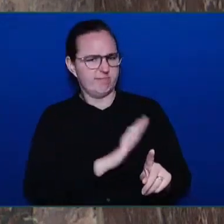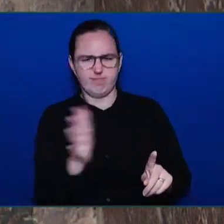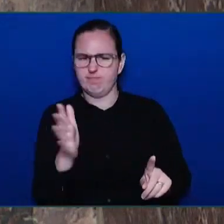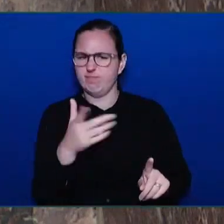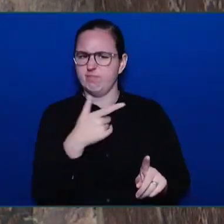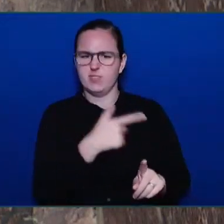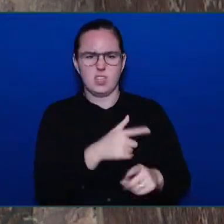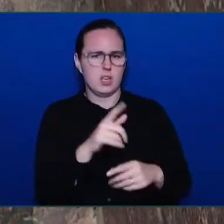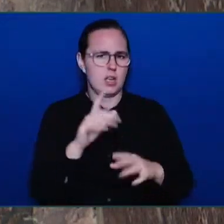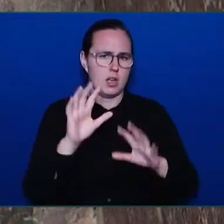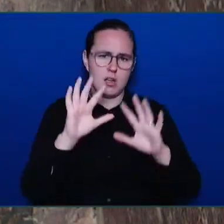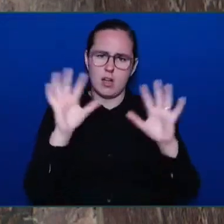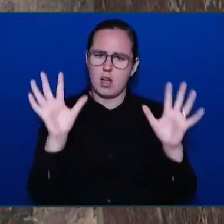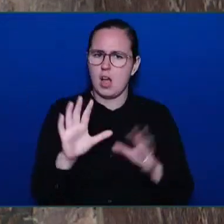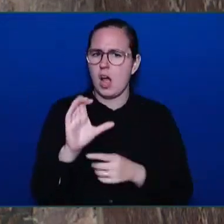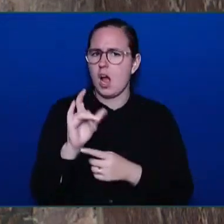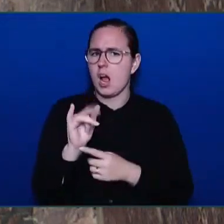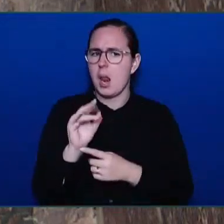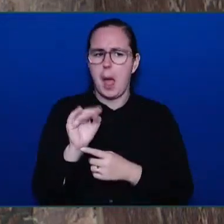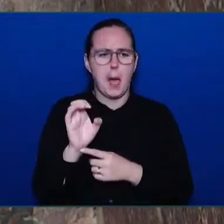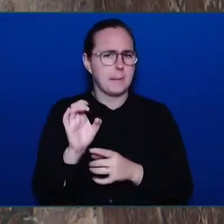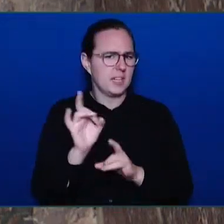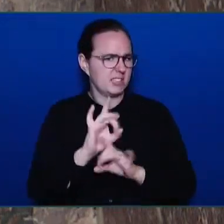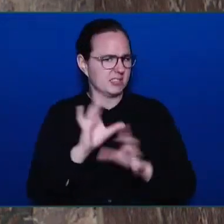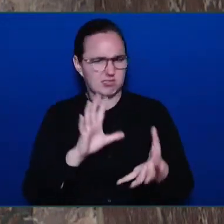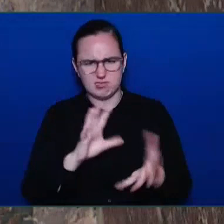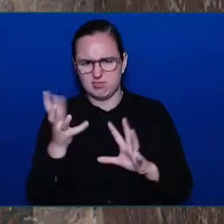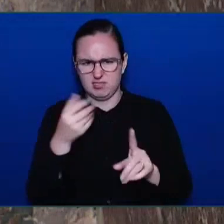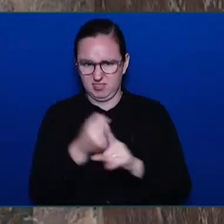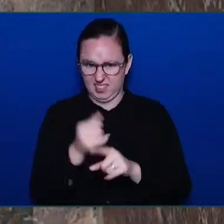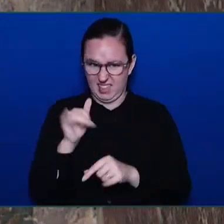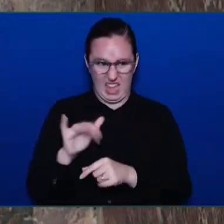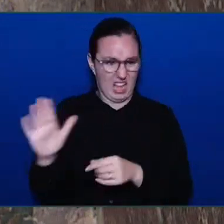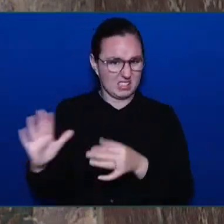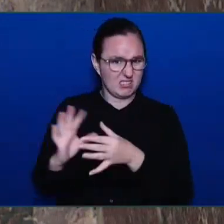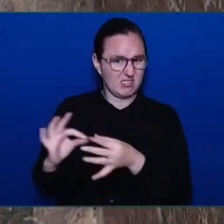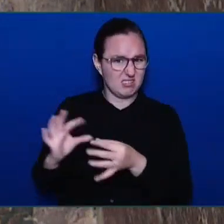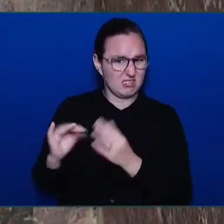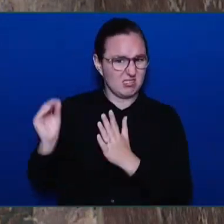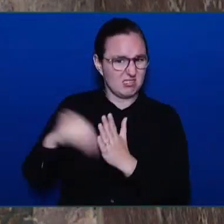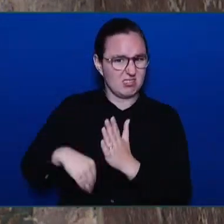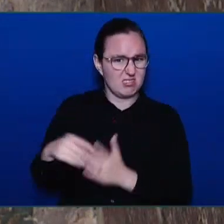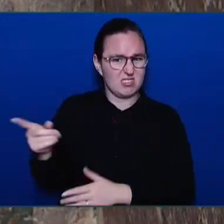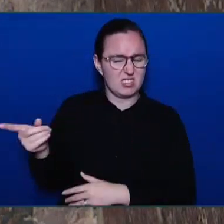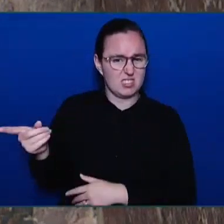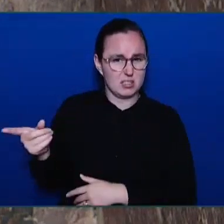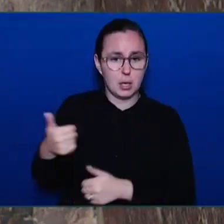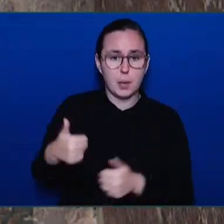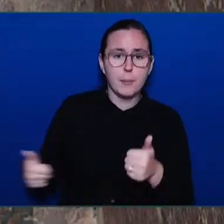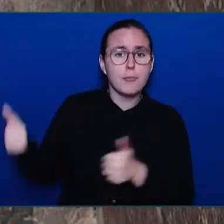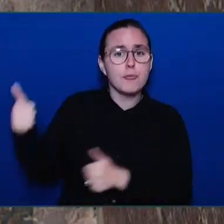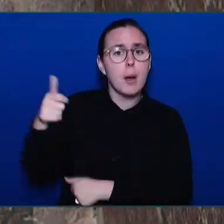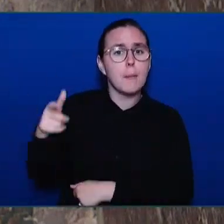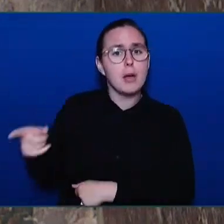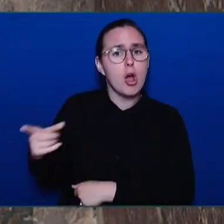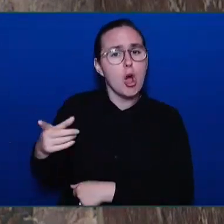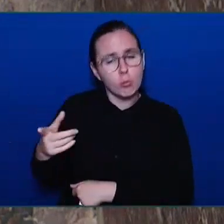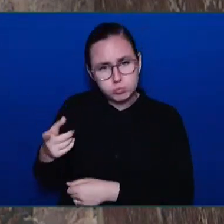Why has this Premier chosen to side with extremists at Stand.Earth over the Haisla Nation and the Musqueam Indian